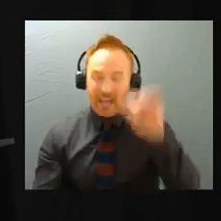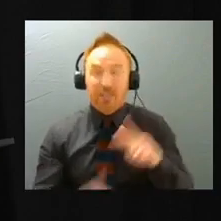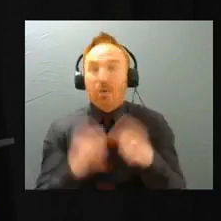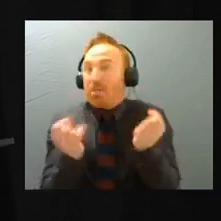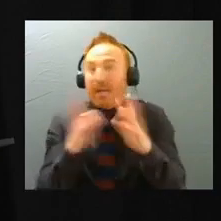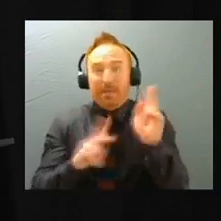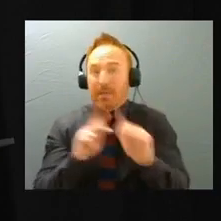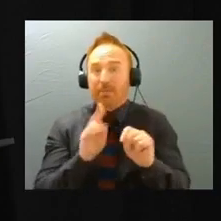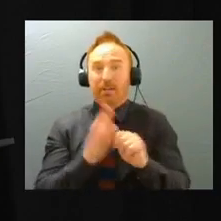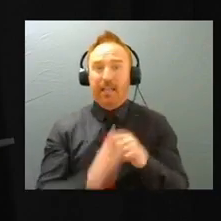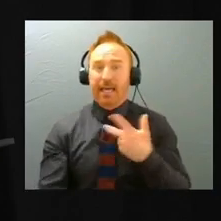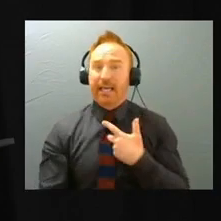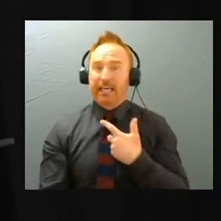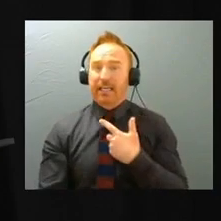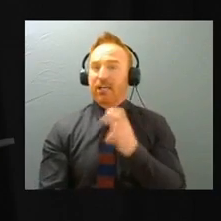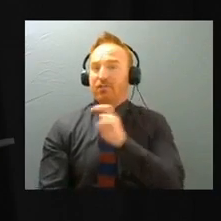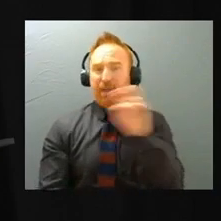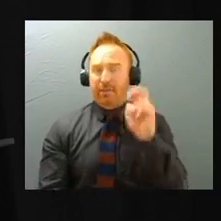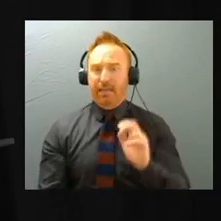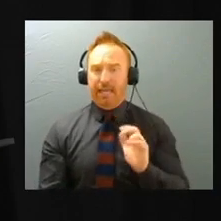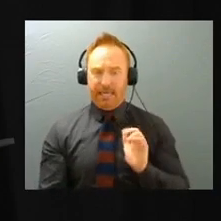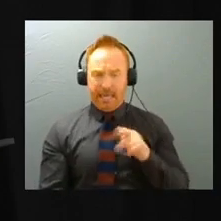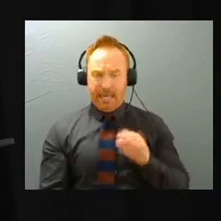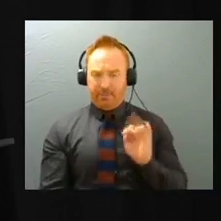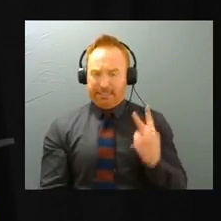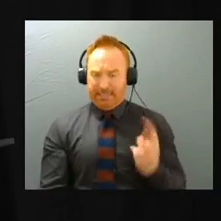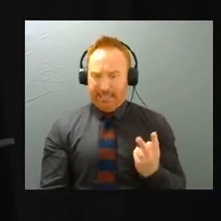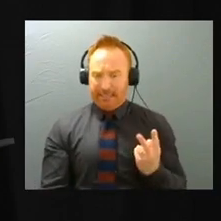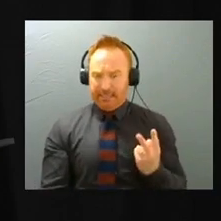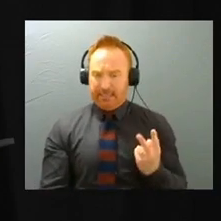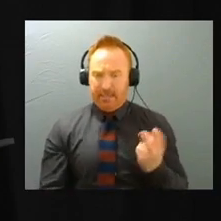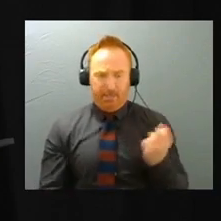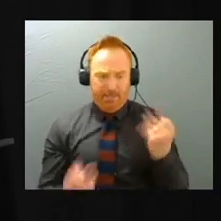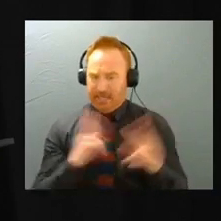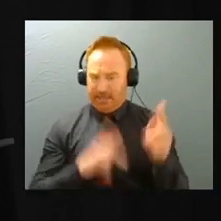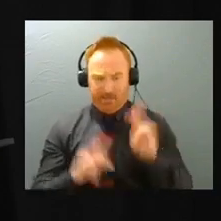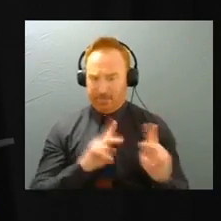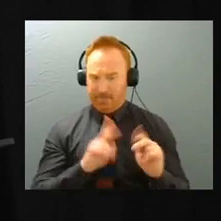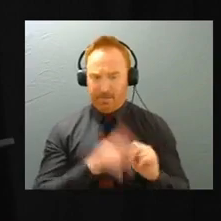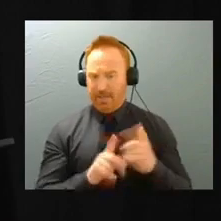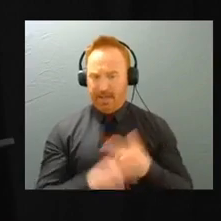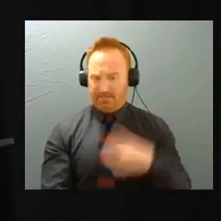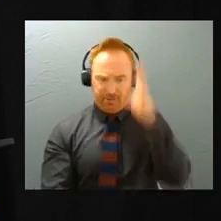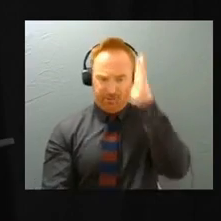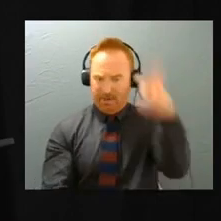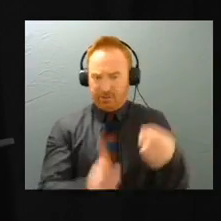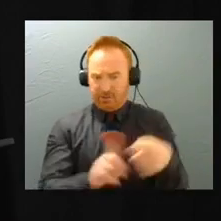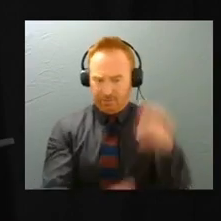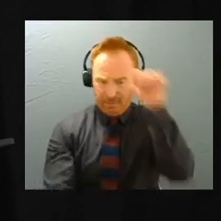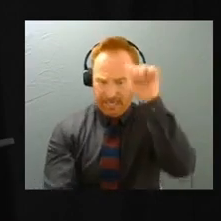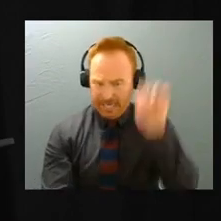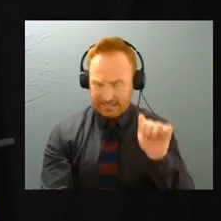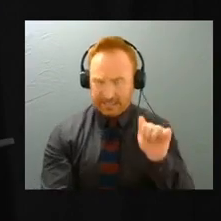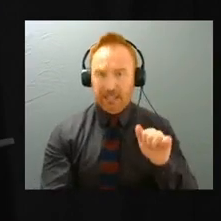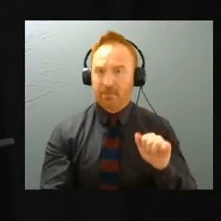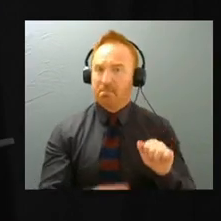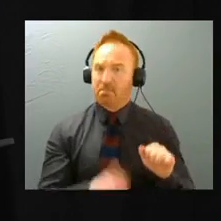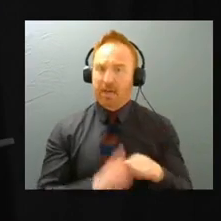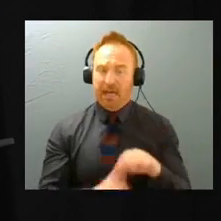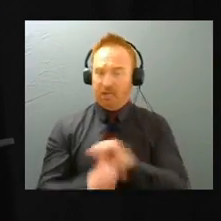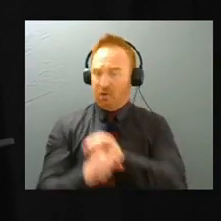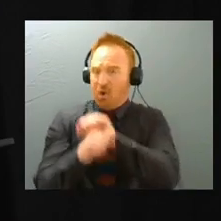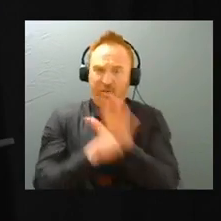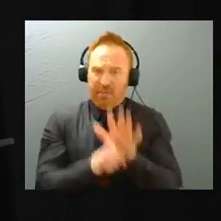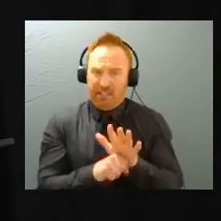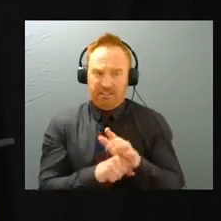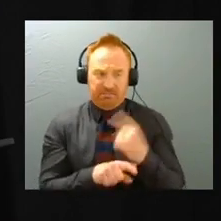through Yukon since April the 2nd into Alaska. And again, we haven't seen a new case in months. If things change,